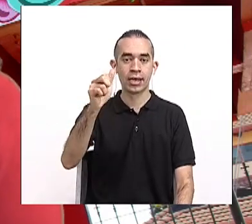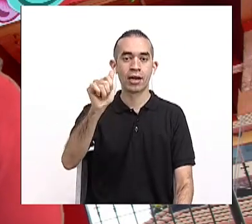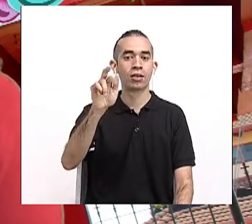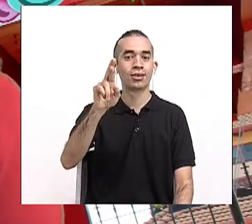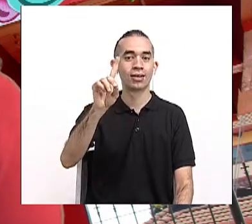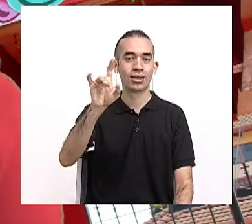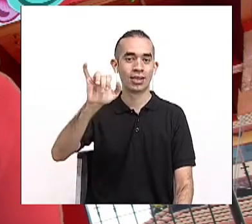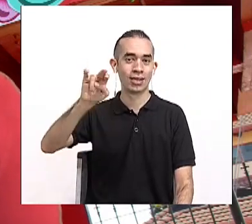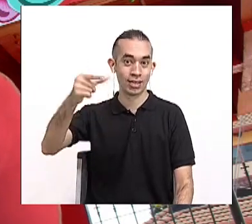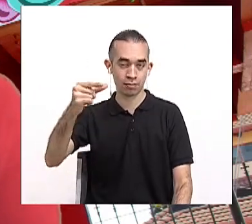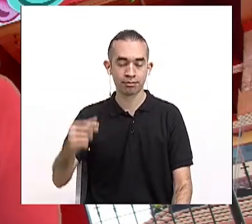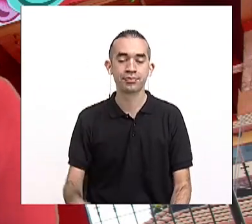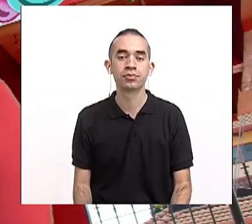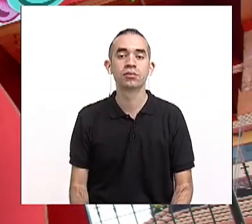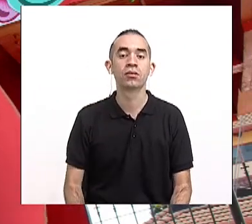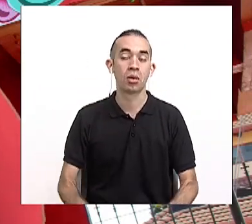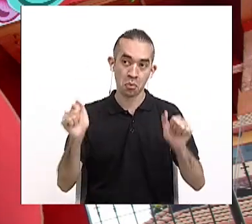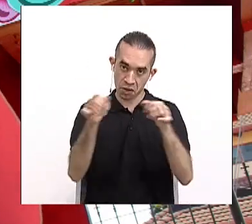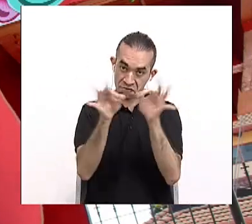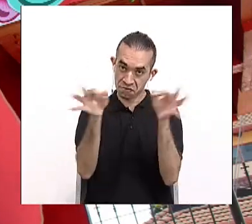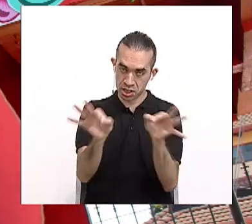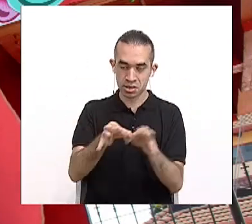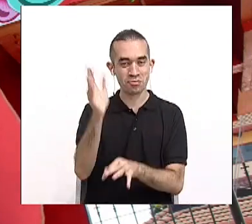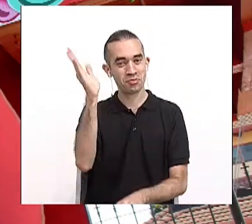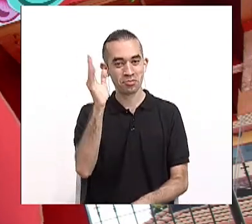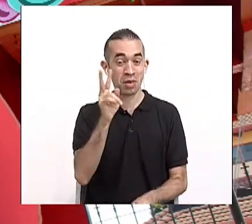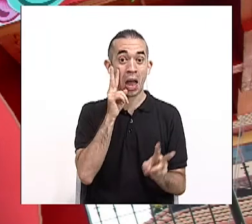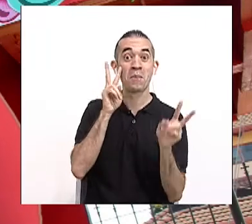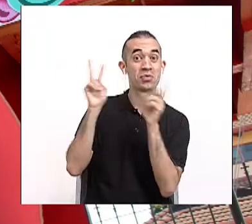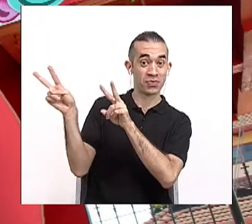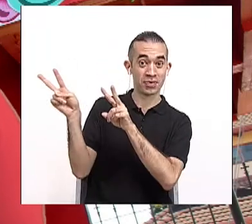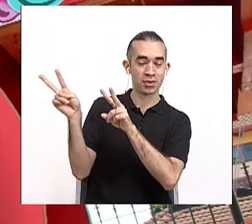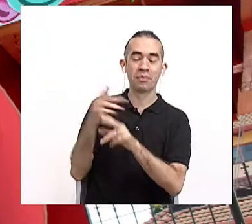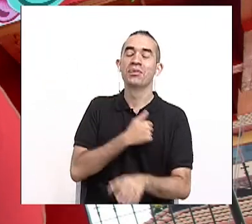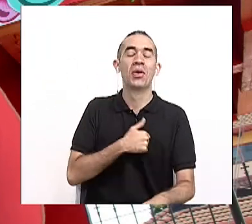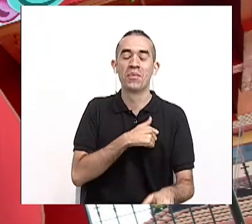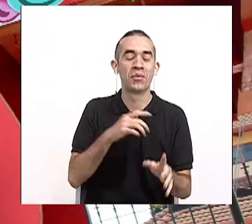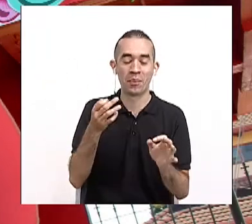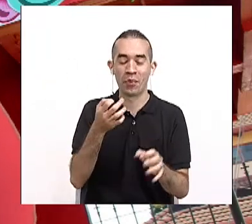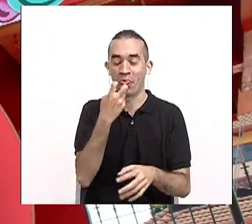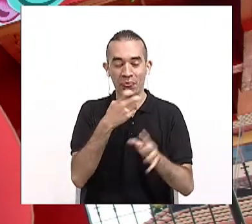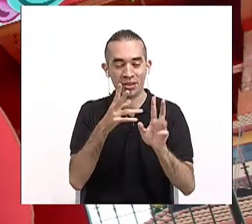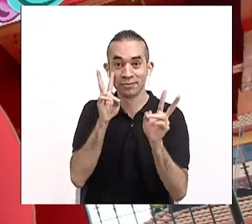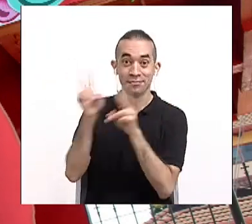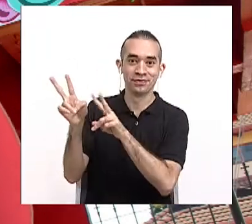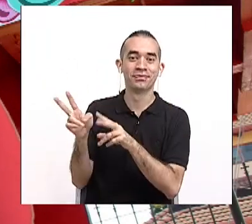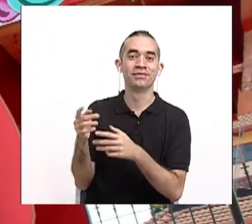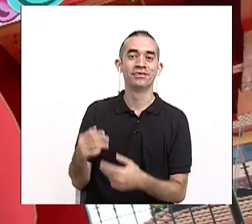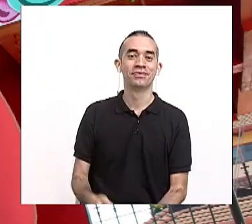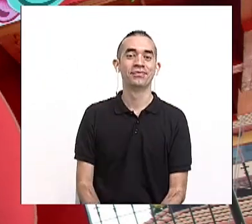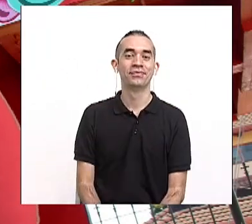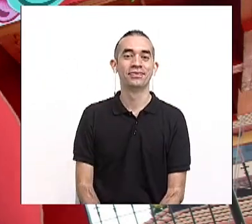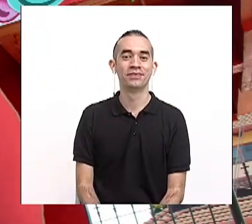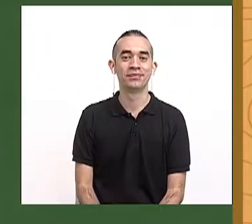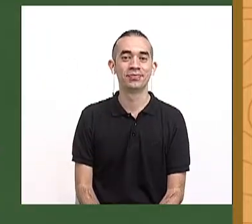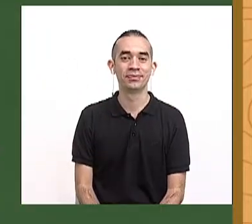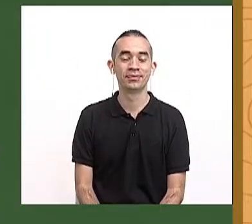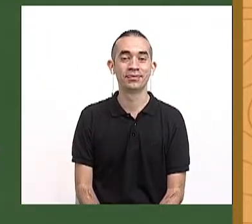more information to prepare a speech and inform others about this beautiful tradition called